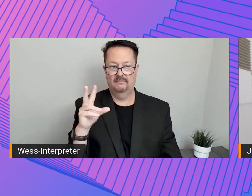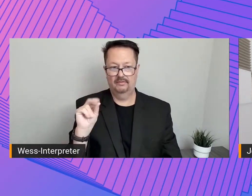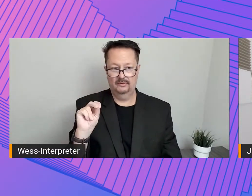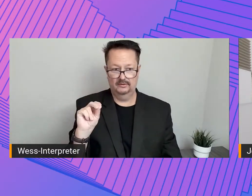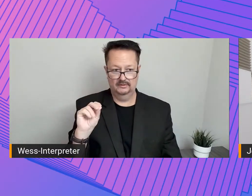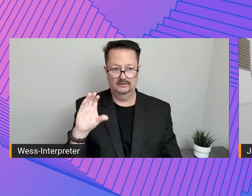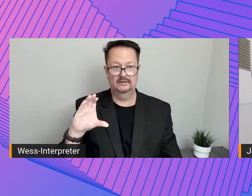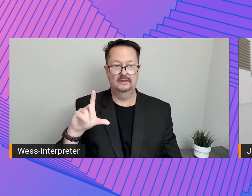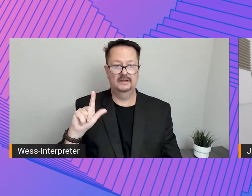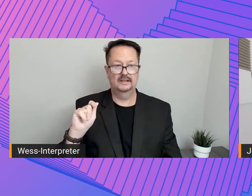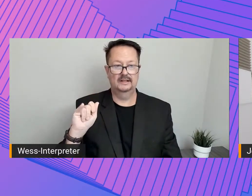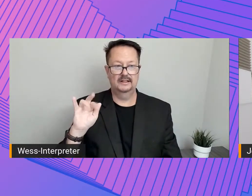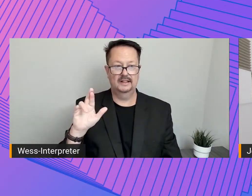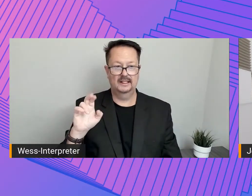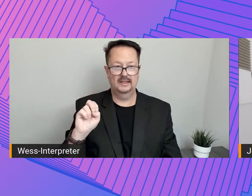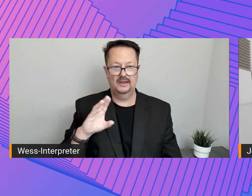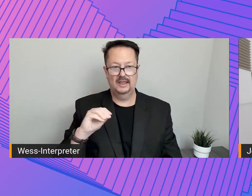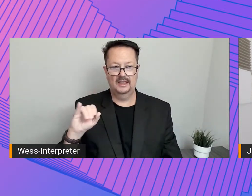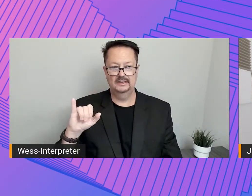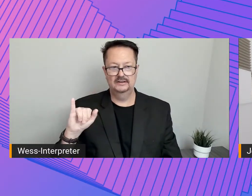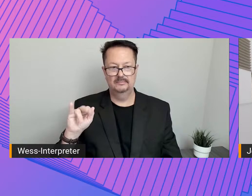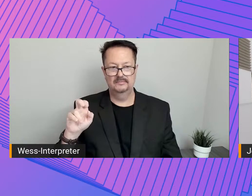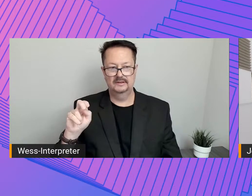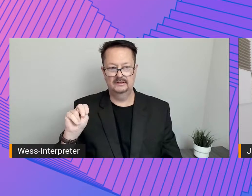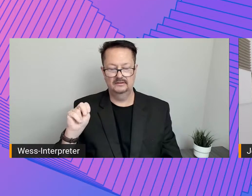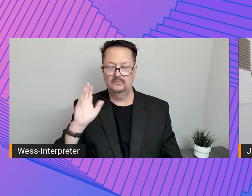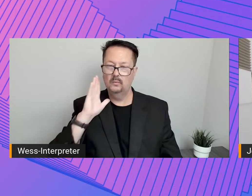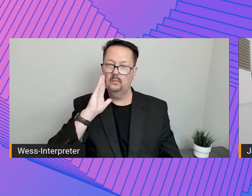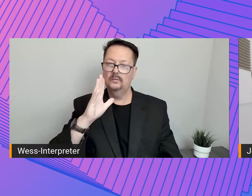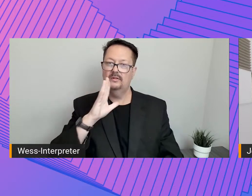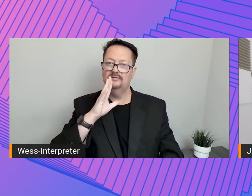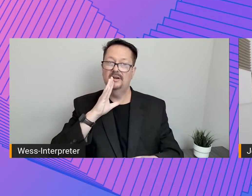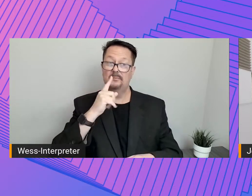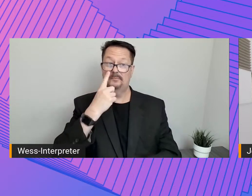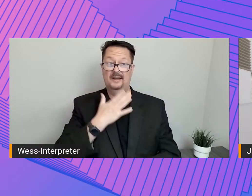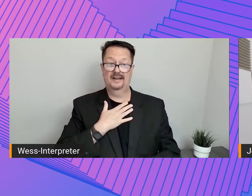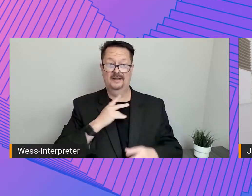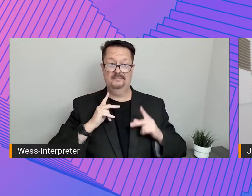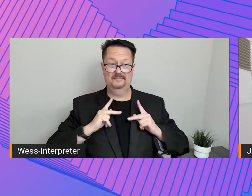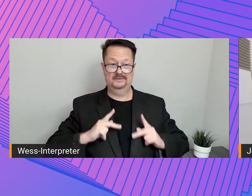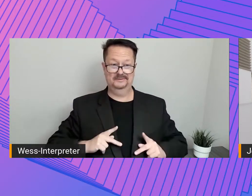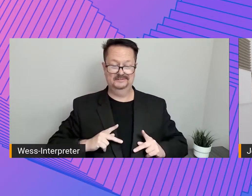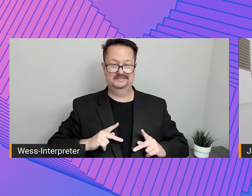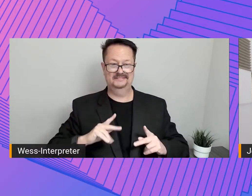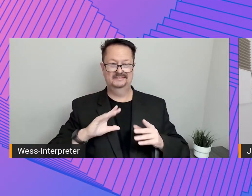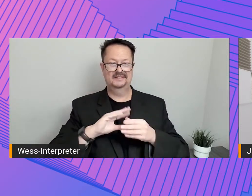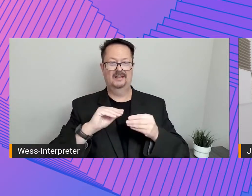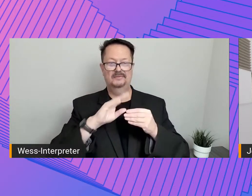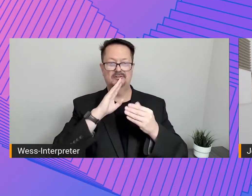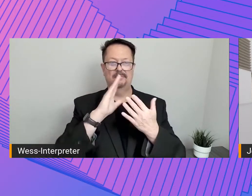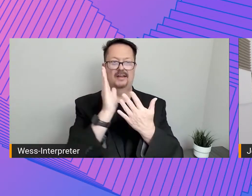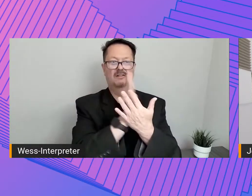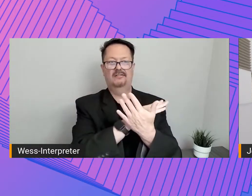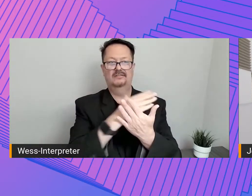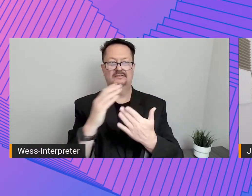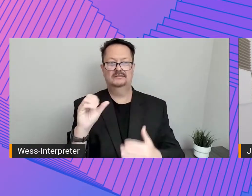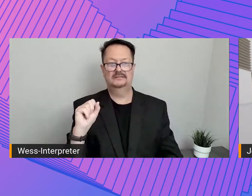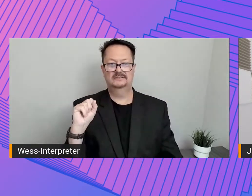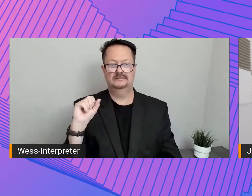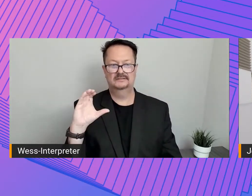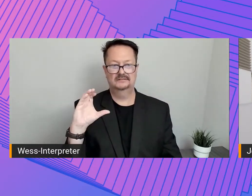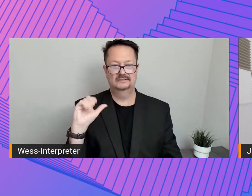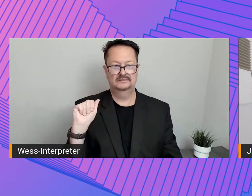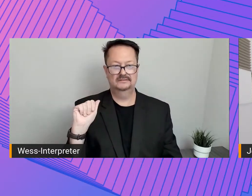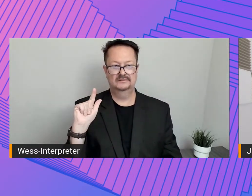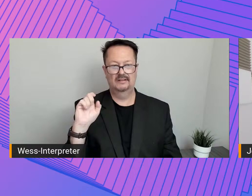Claire and Yiming are going to talk about one of my personal favorite topics, which is scale. They have a fun demo as part of that, so hope